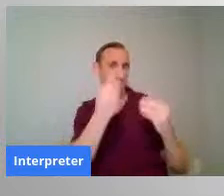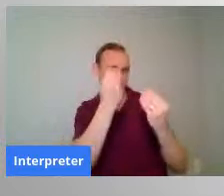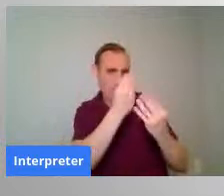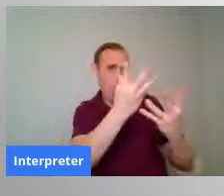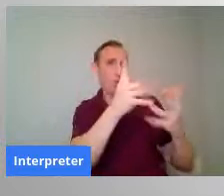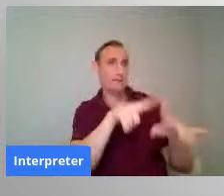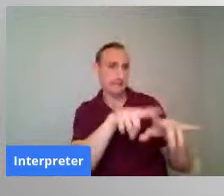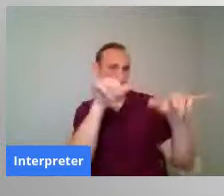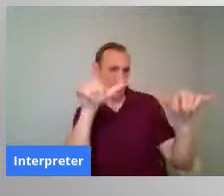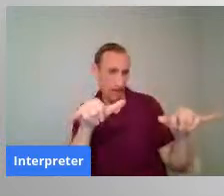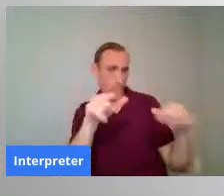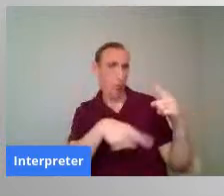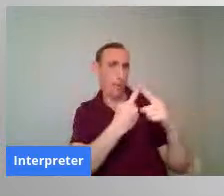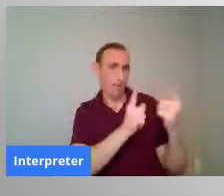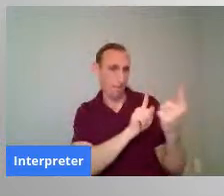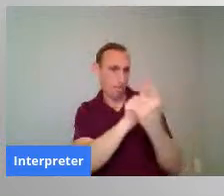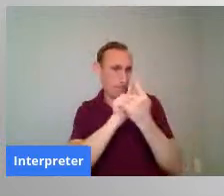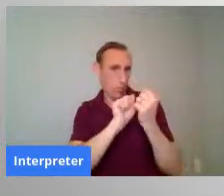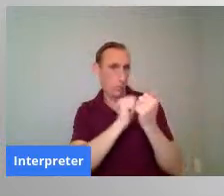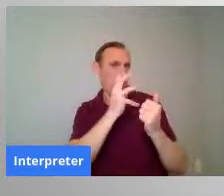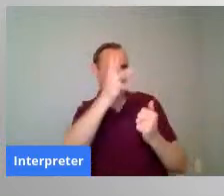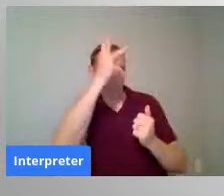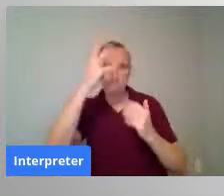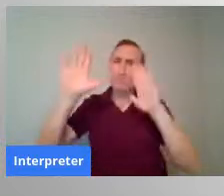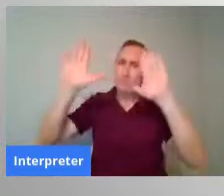Wonderful. Thank you so much.